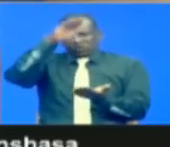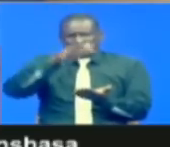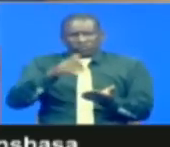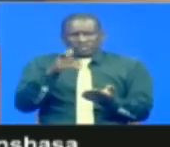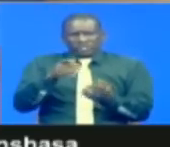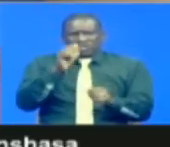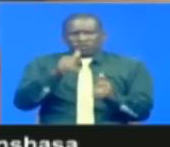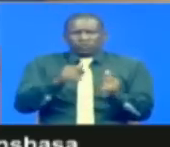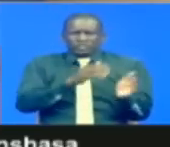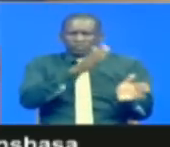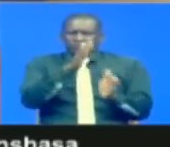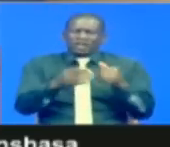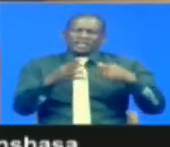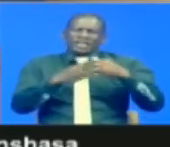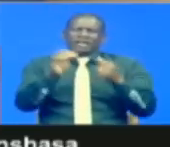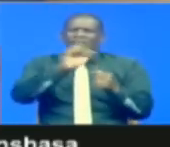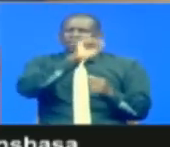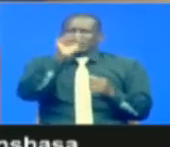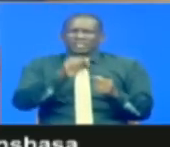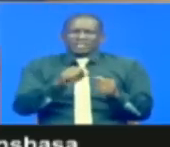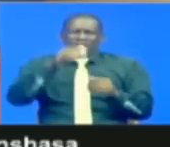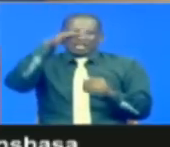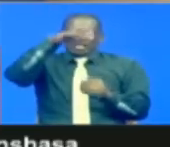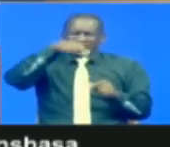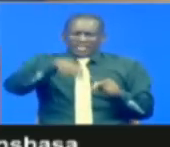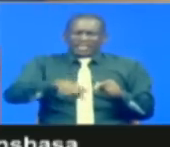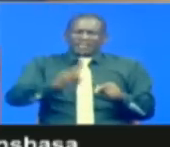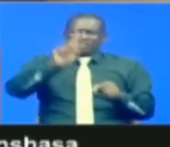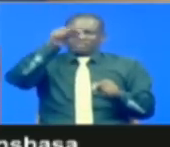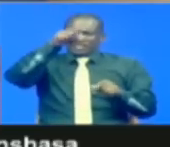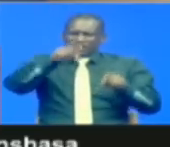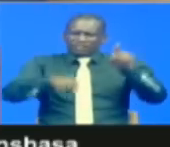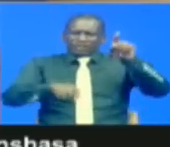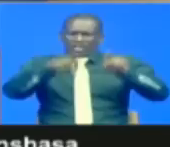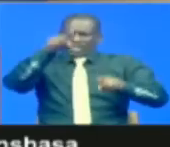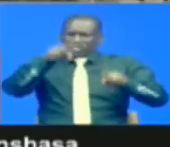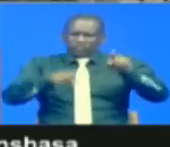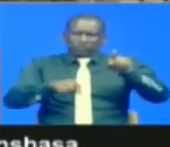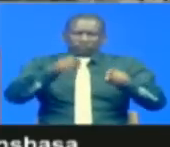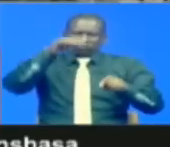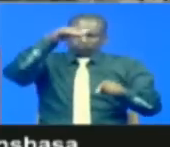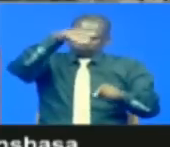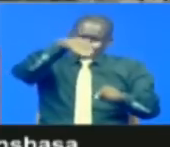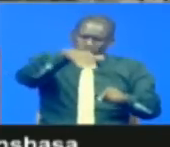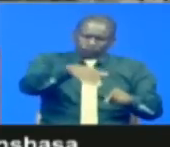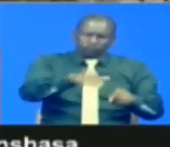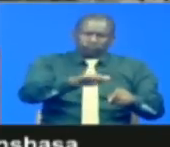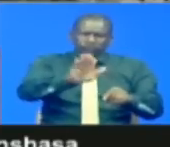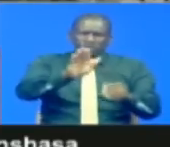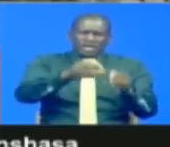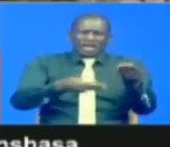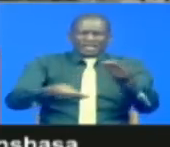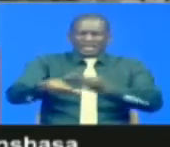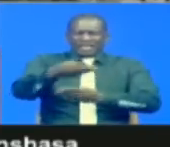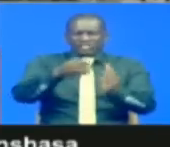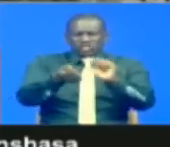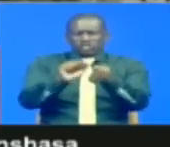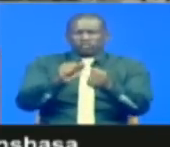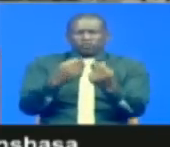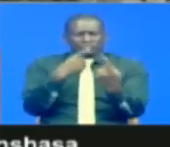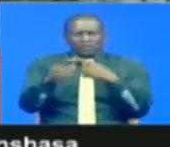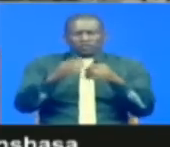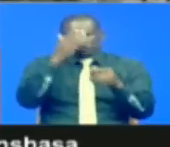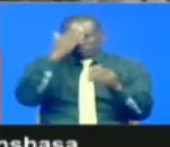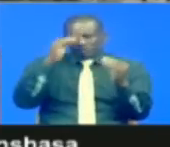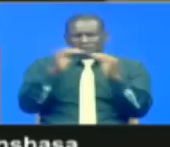at 9%. Inflation and the exchange rate are anticipated to be at the top of the agenda during the Monday meeting, both of which